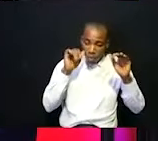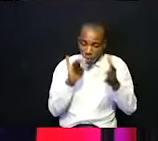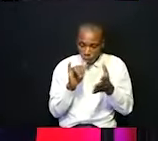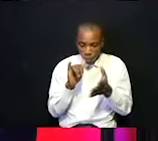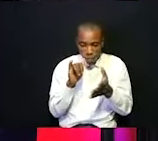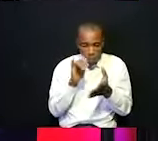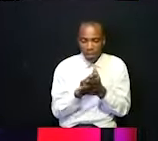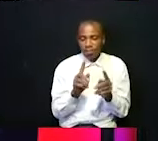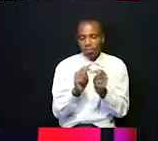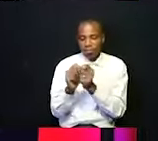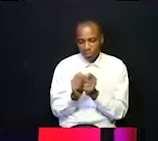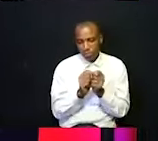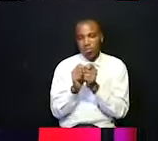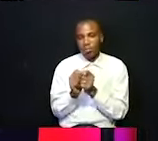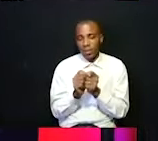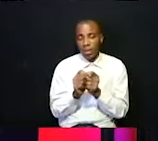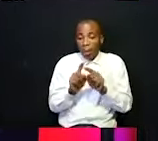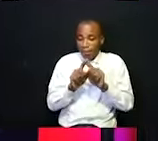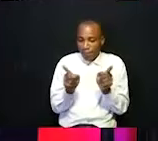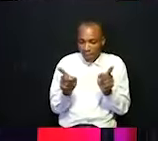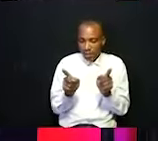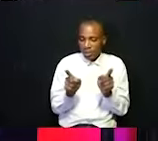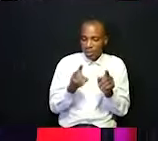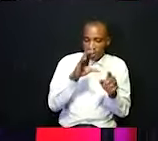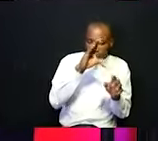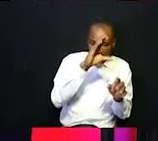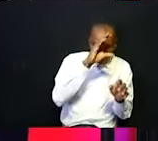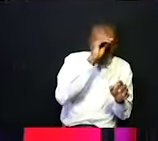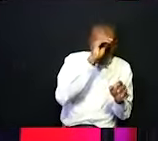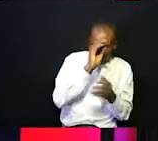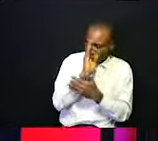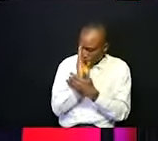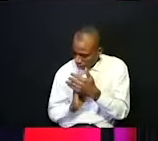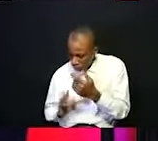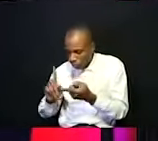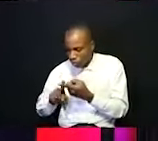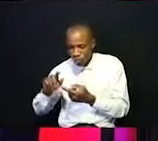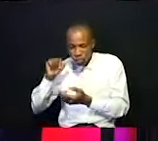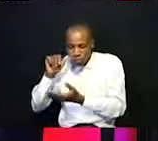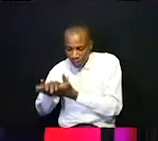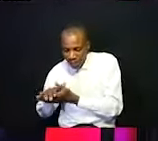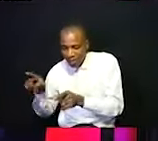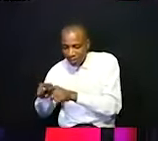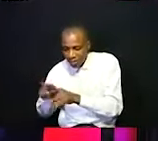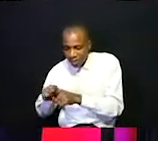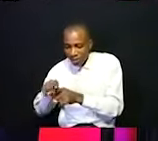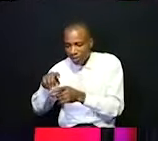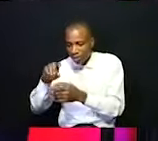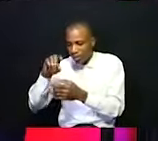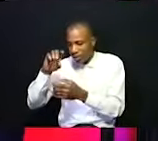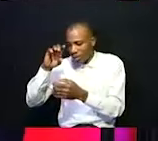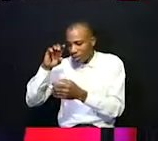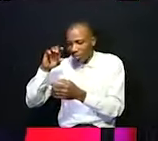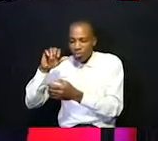to humble ourselves one to the other. It's not only the women who must submit, the men must also submit to